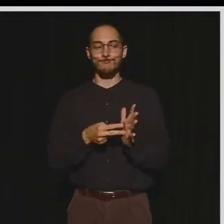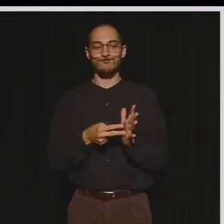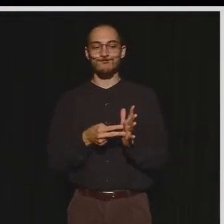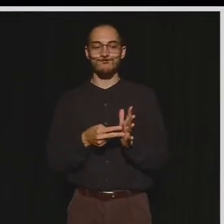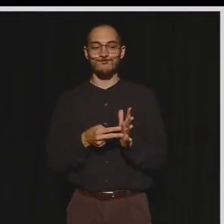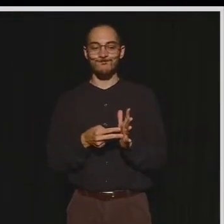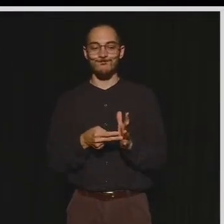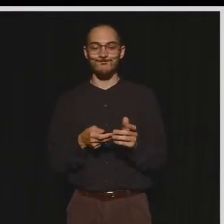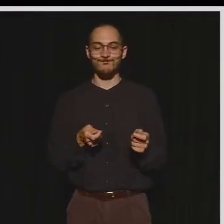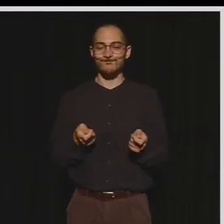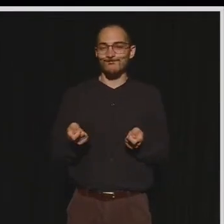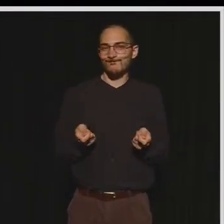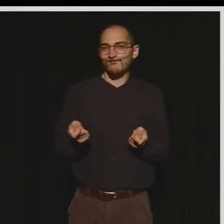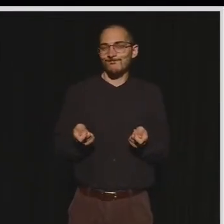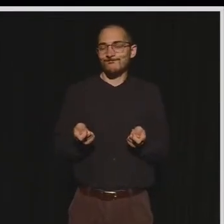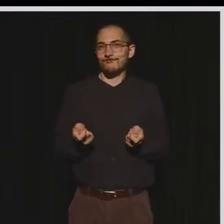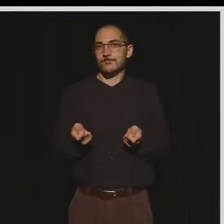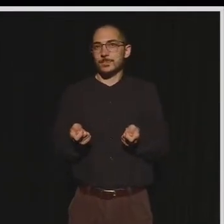has,